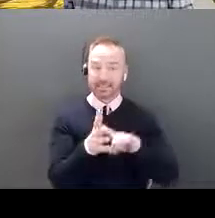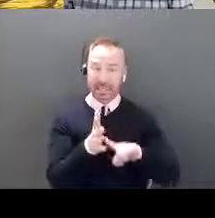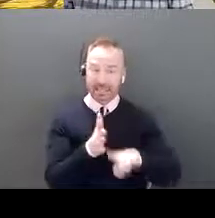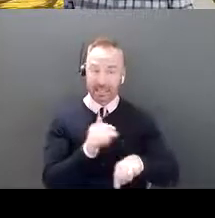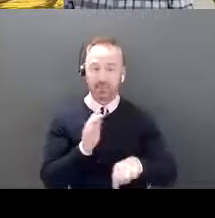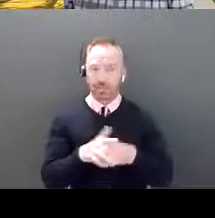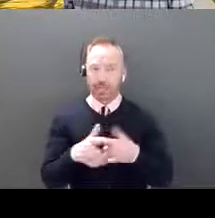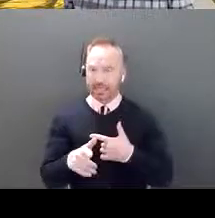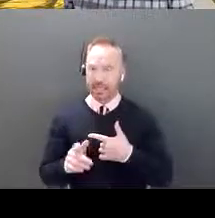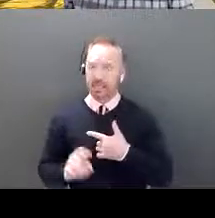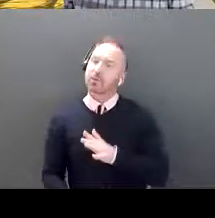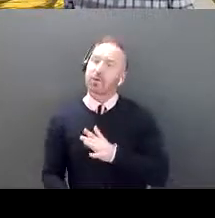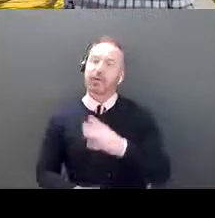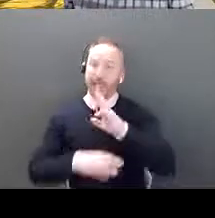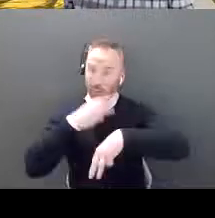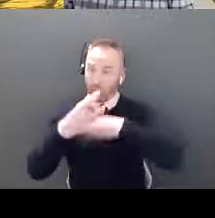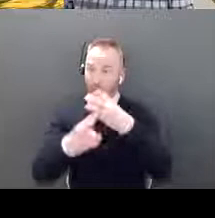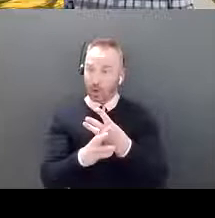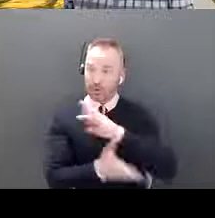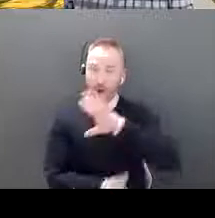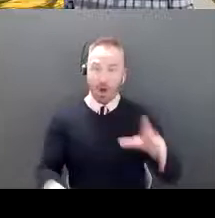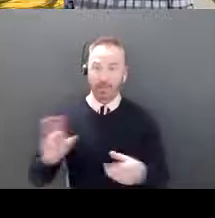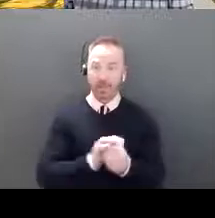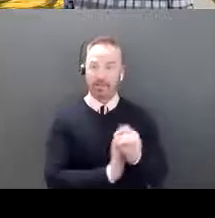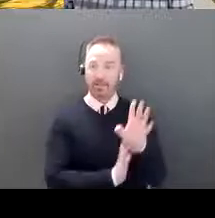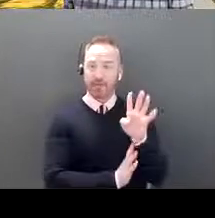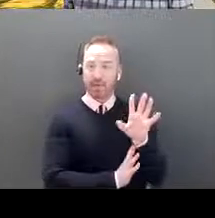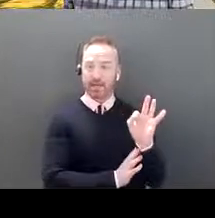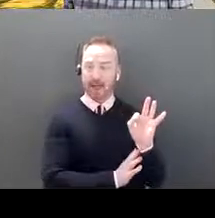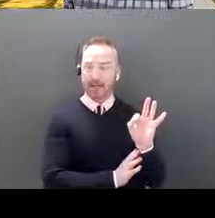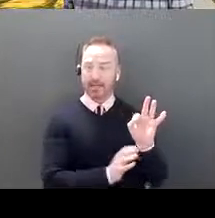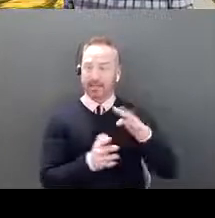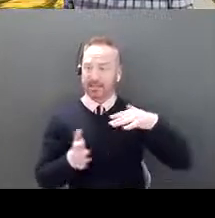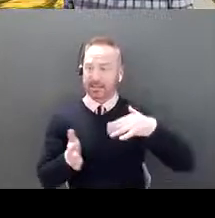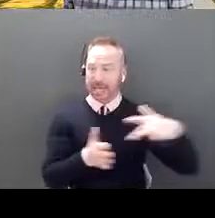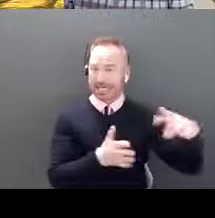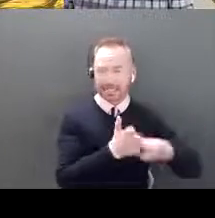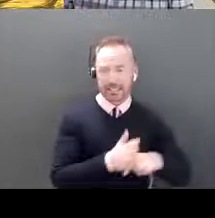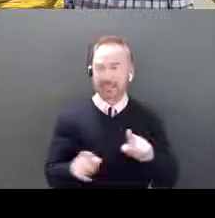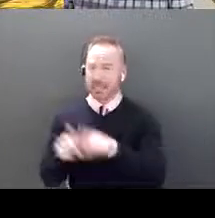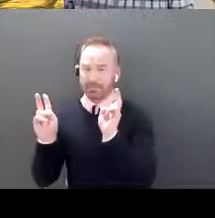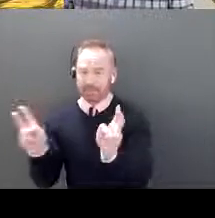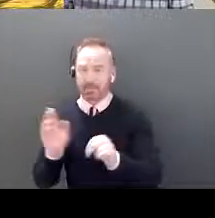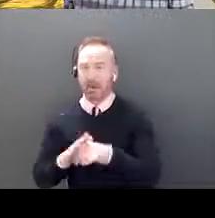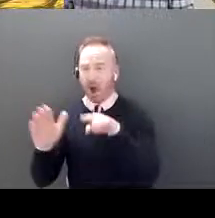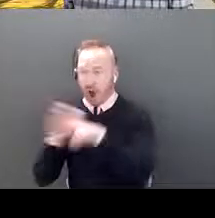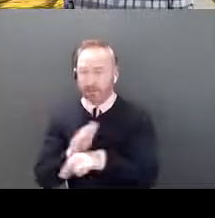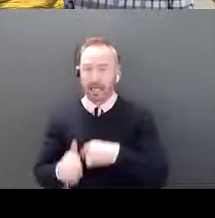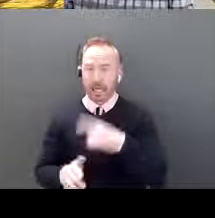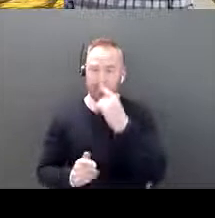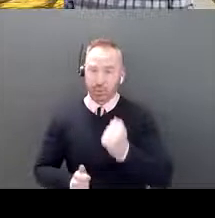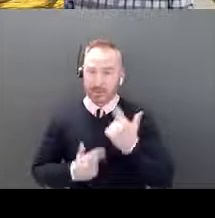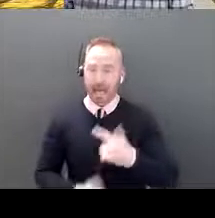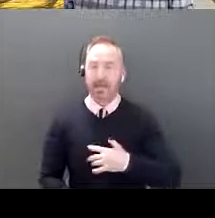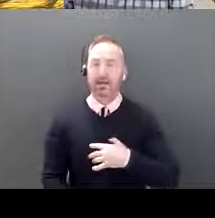49 studies across the world. Same themes, homicides, suicides, older and male,